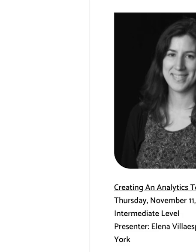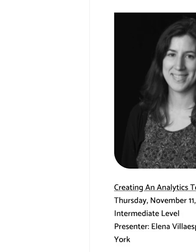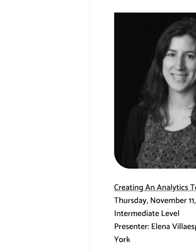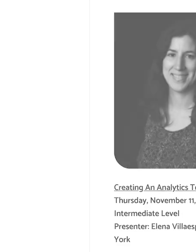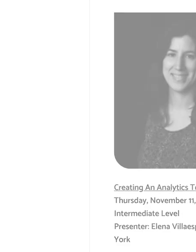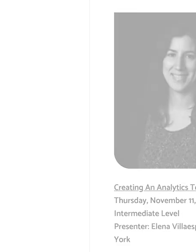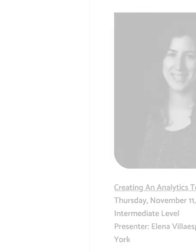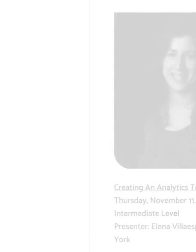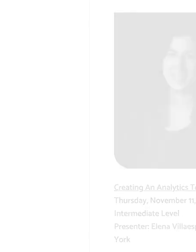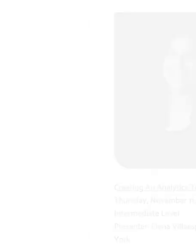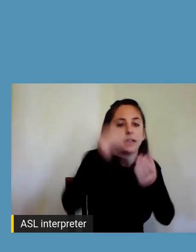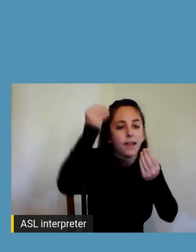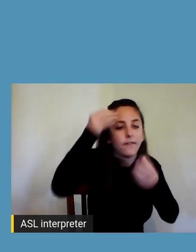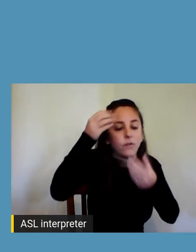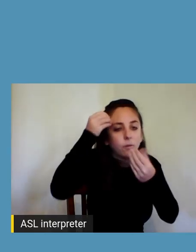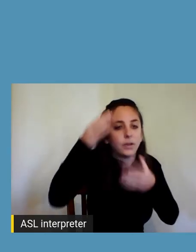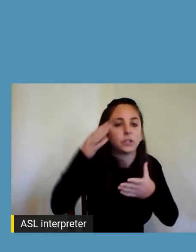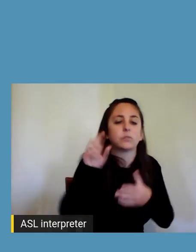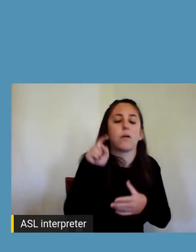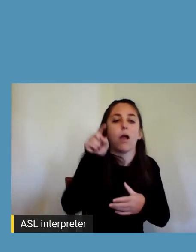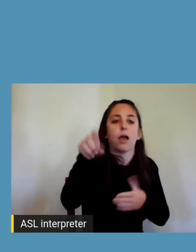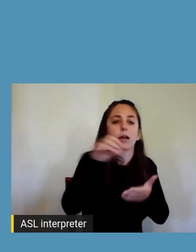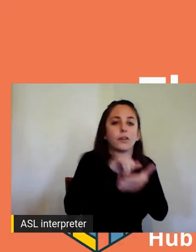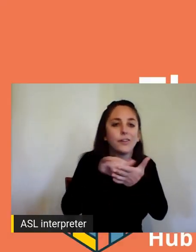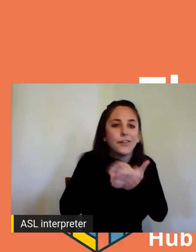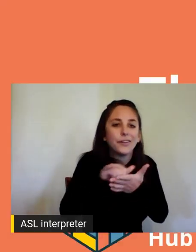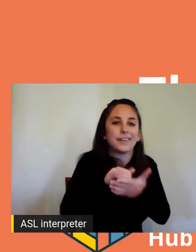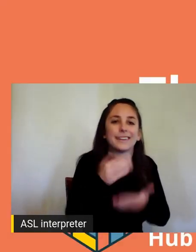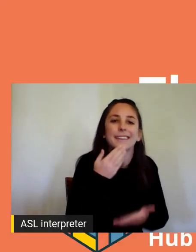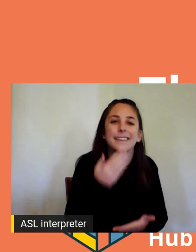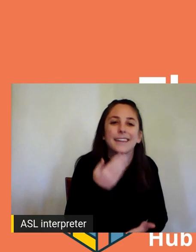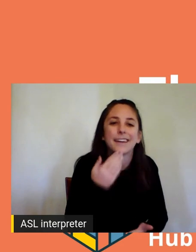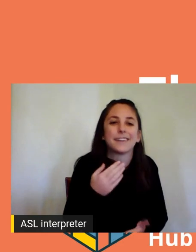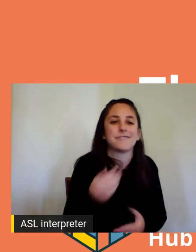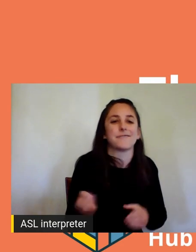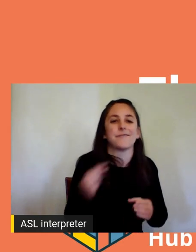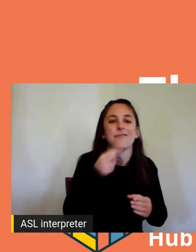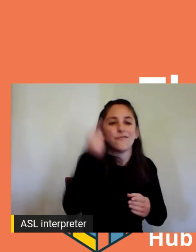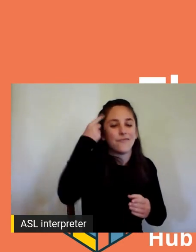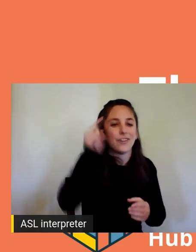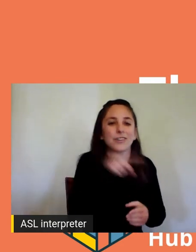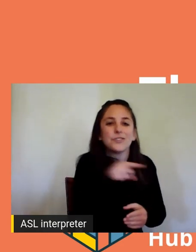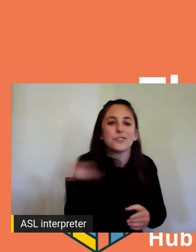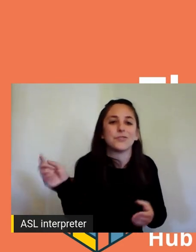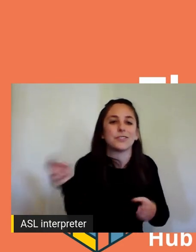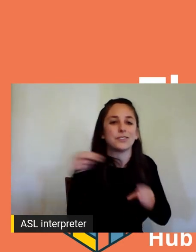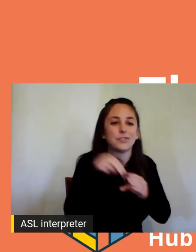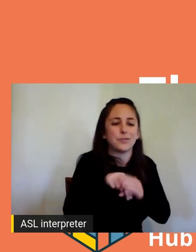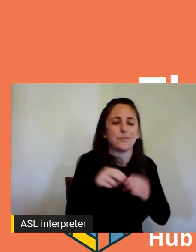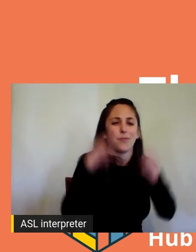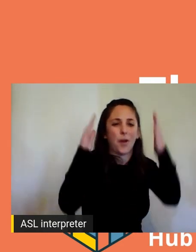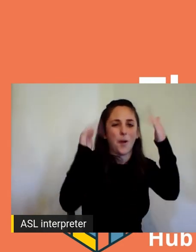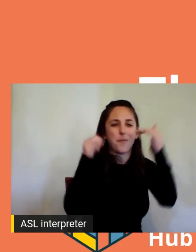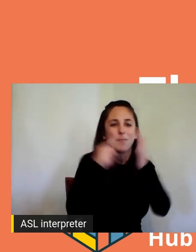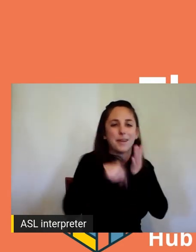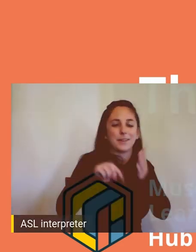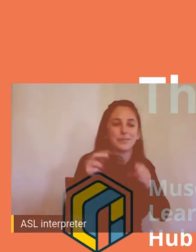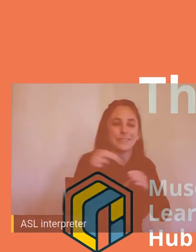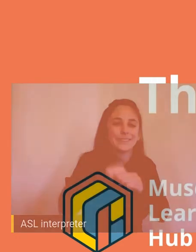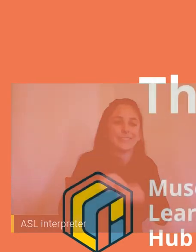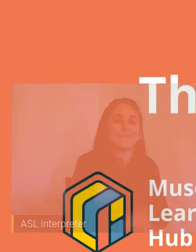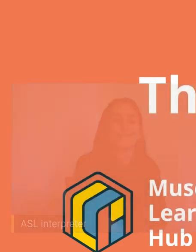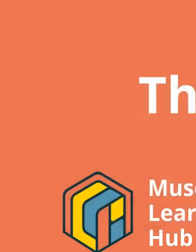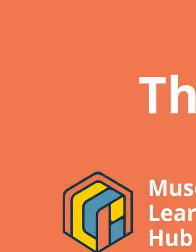Information at the Pratt Institute in New York. So thank you everyone for joining us, and we hope to see you next week. Stay well and take care.